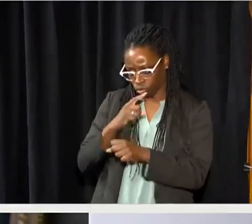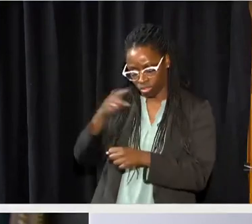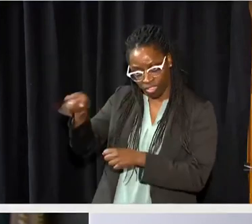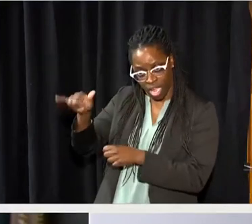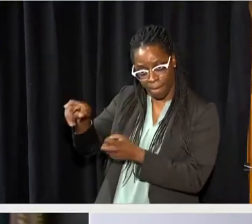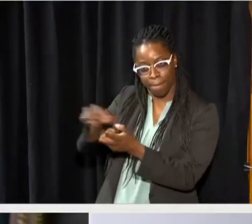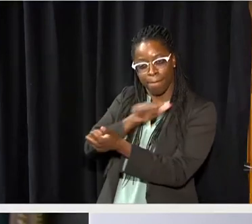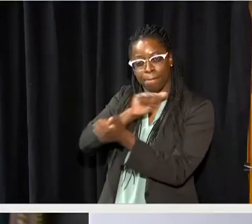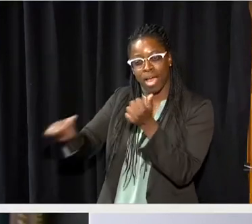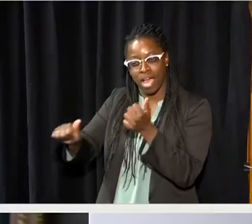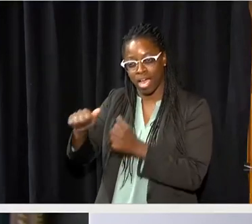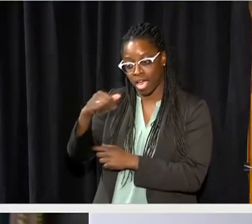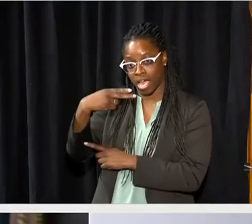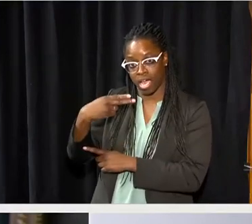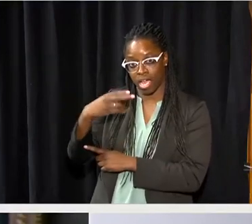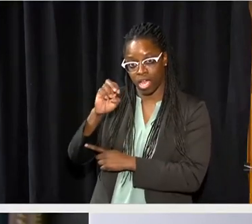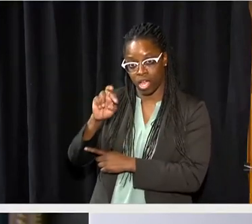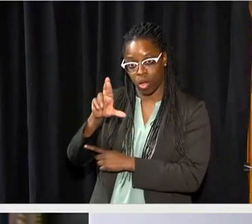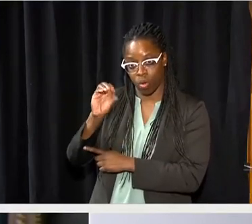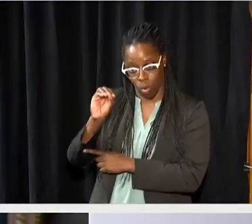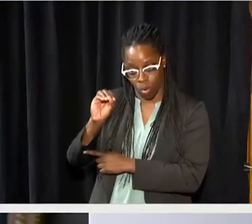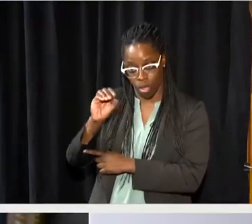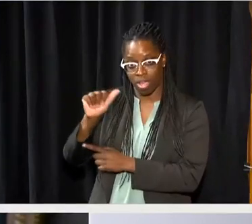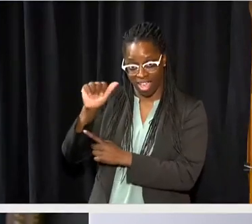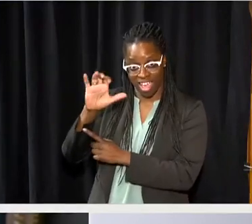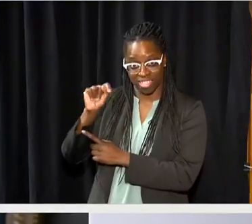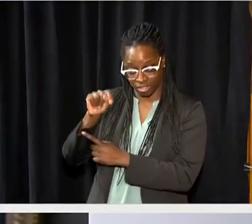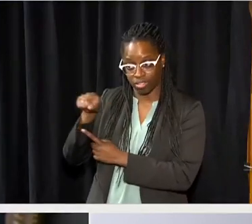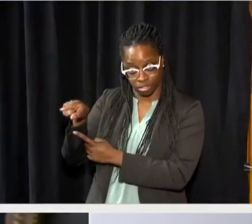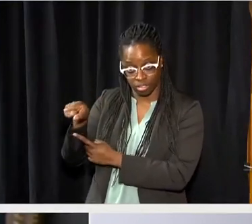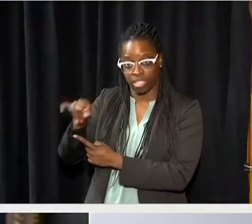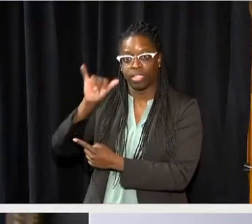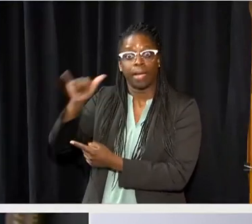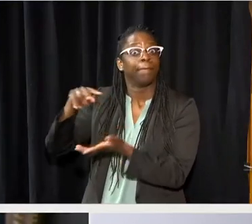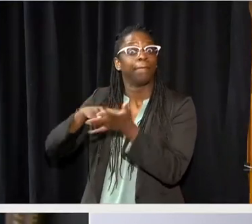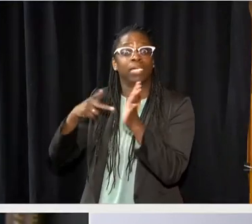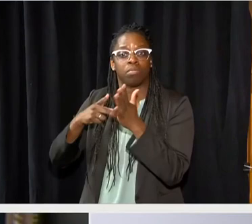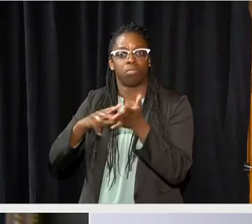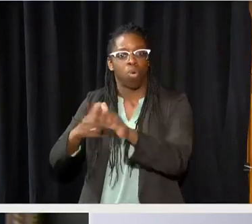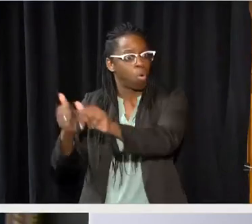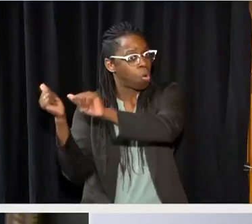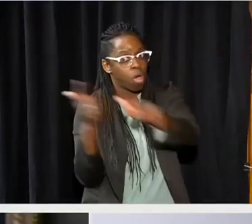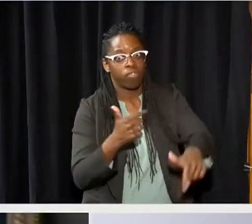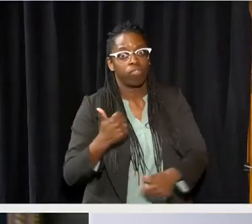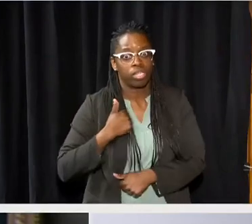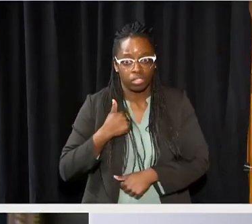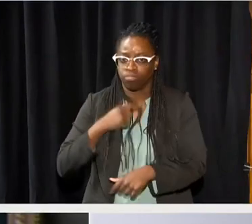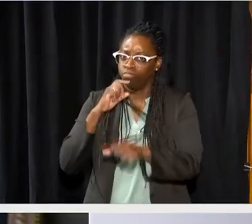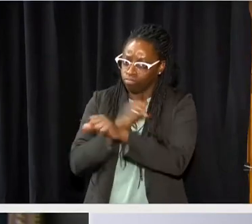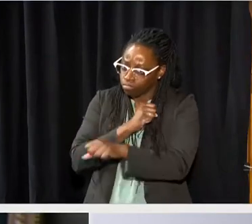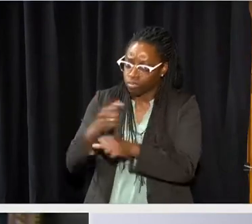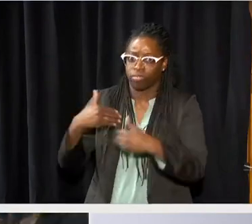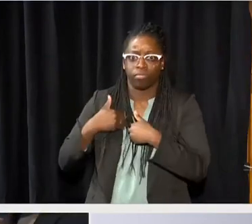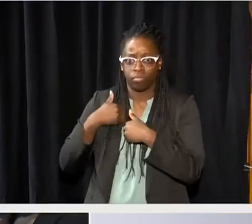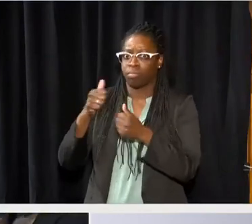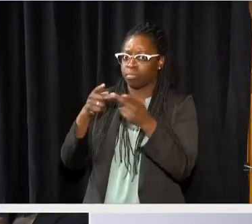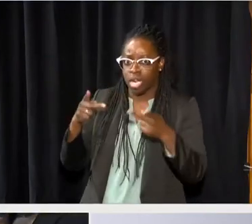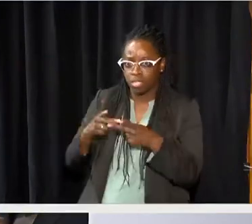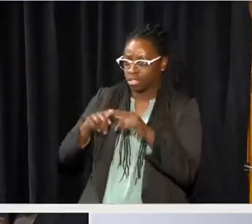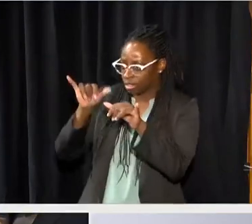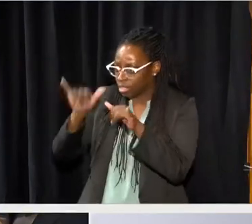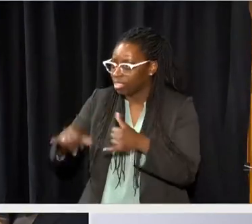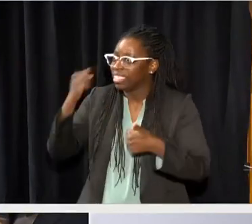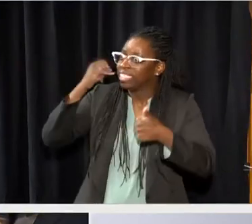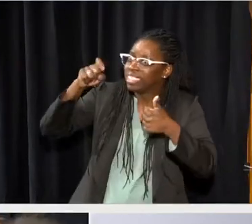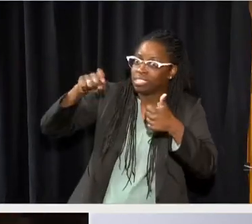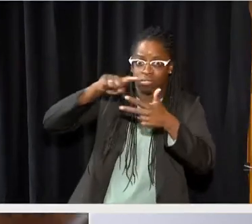make sure that all of our veterans get all the respect, all the services that they've earned.